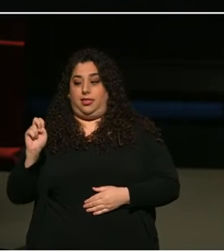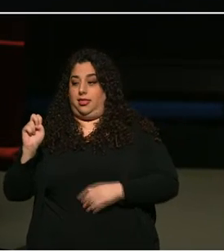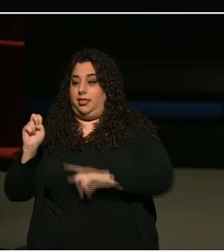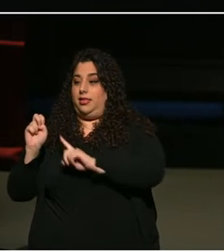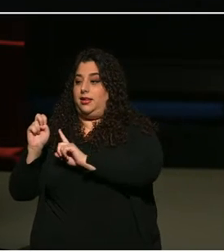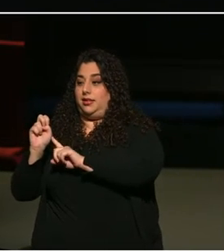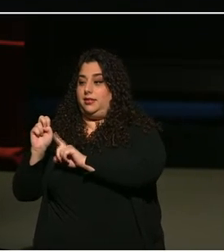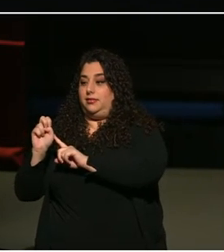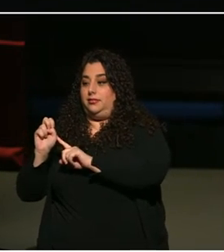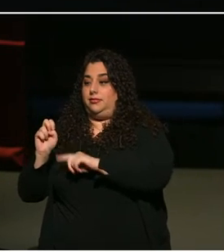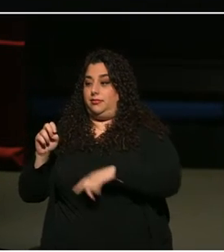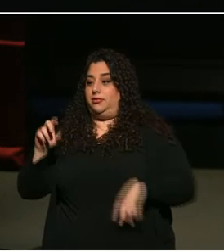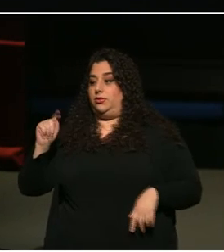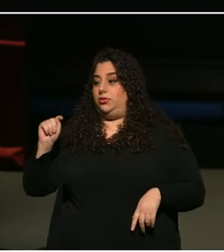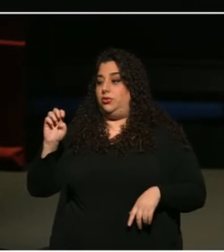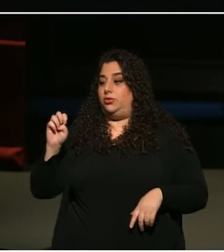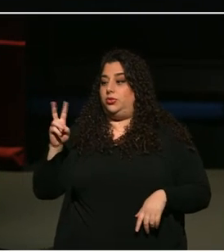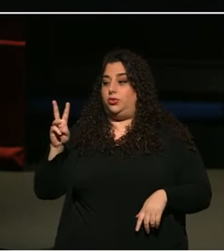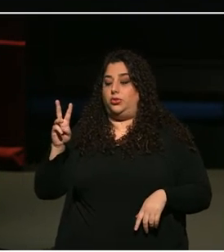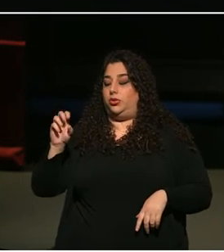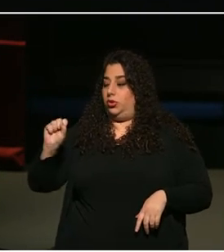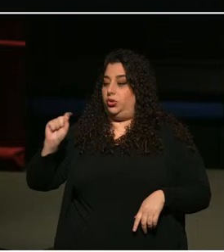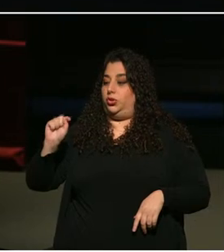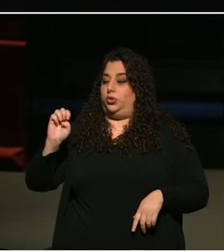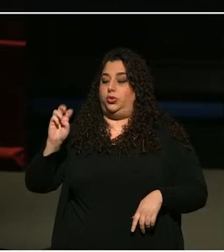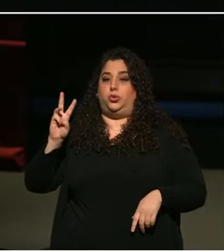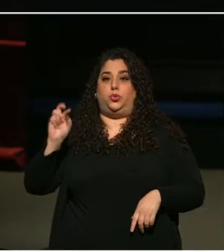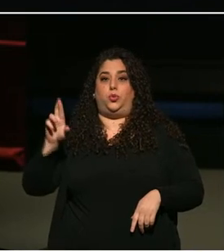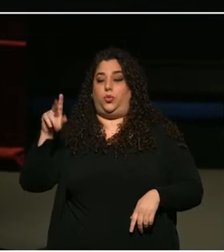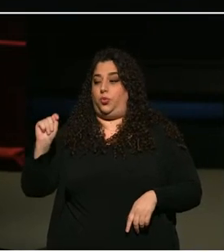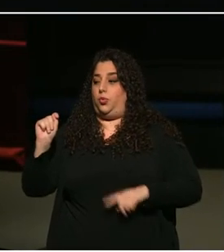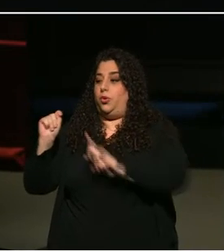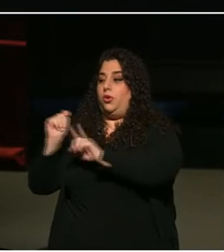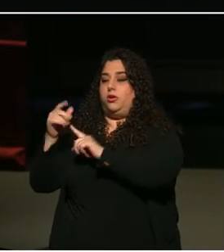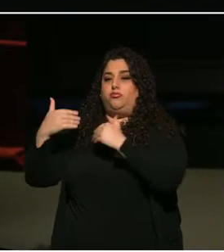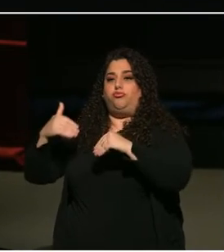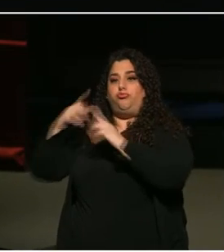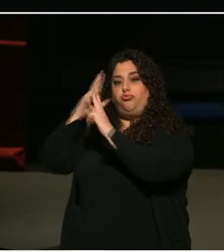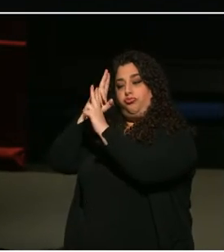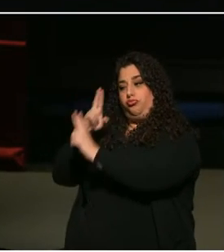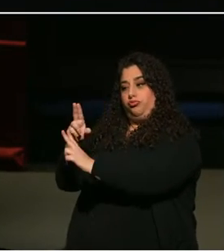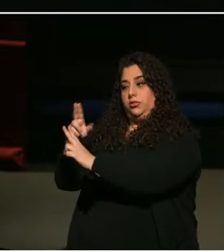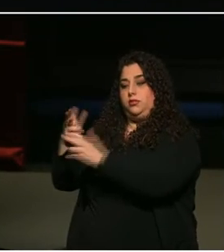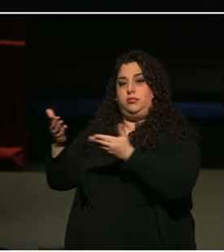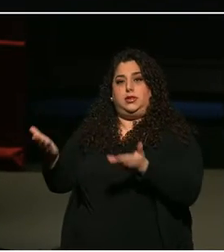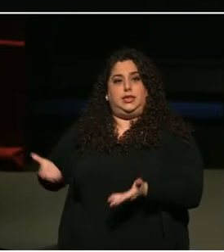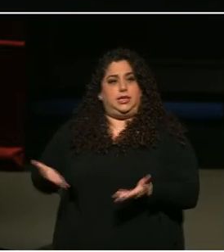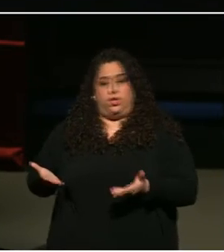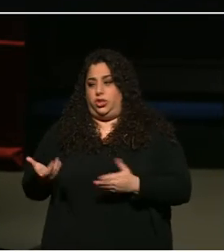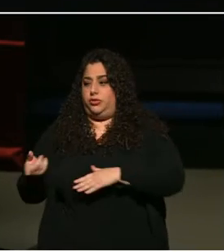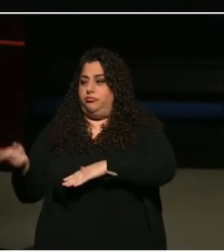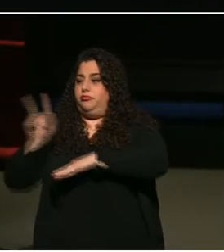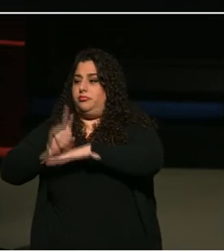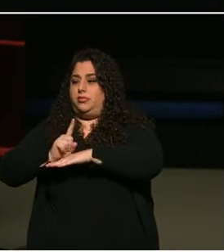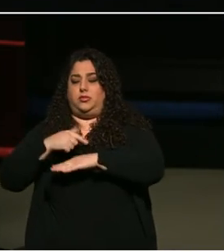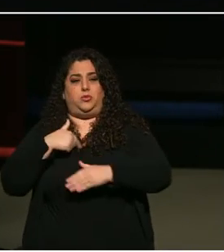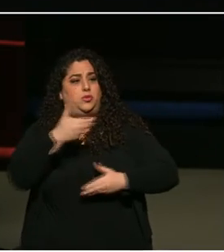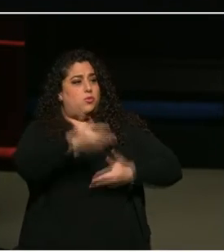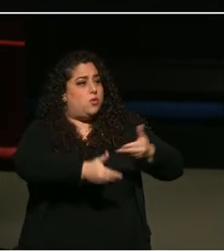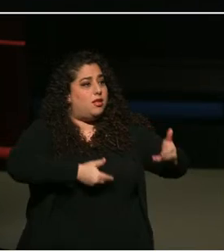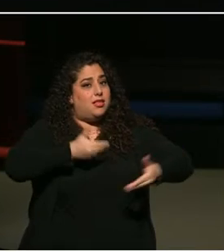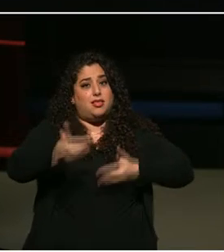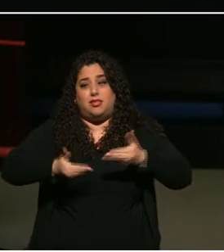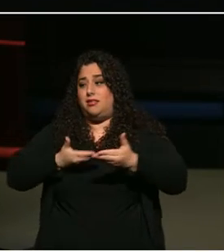It's such an honor to be with all of you tonight. We are so thrilled to welcome you to this evening to honor and